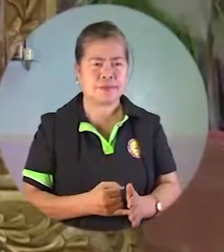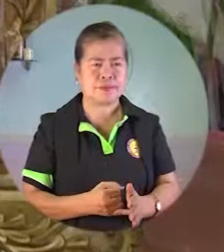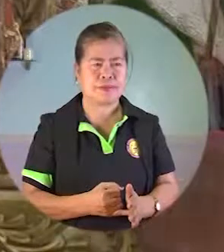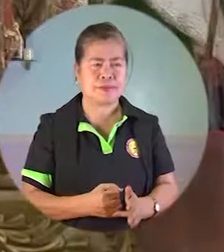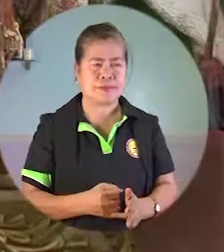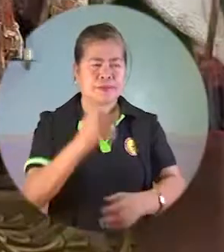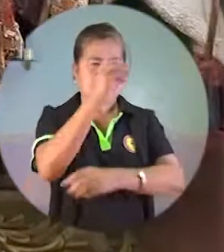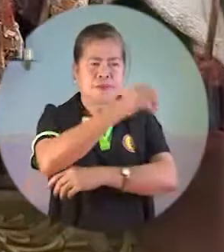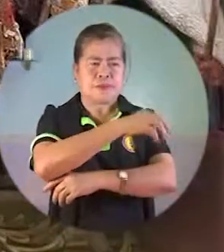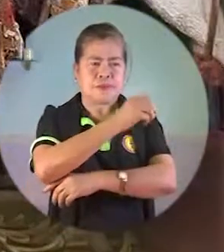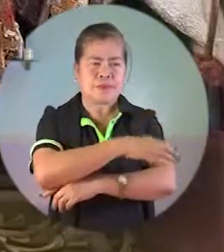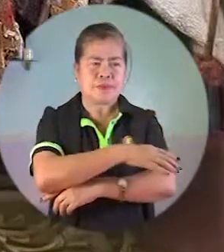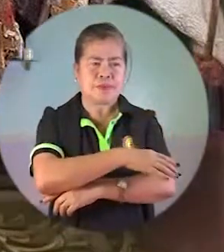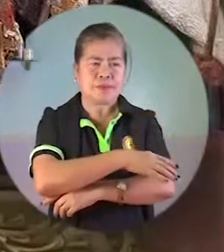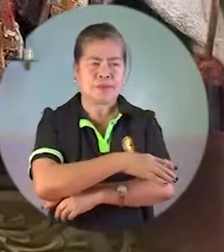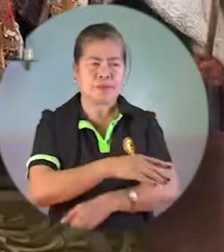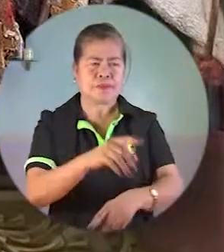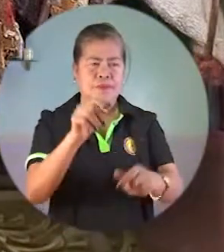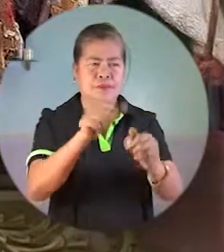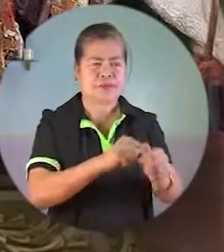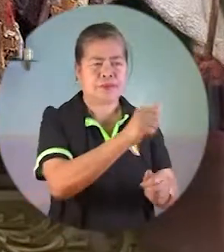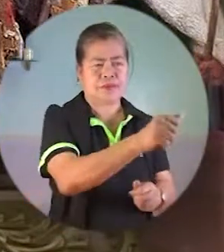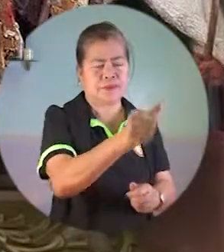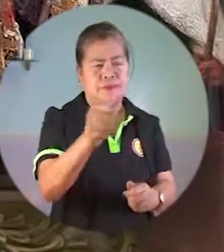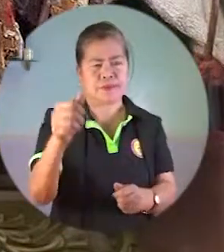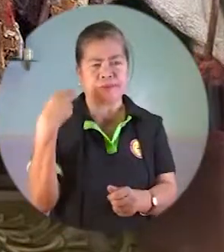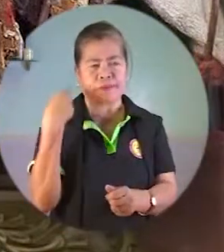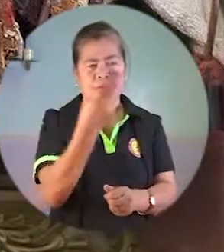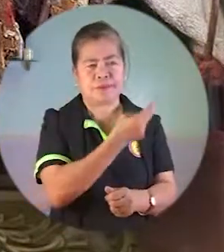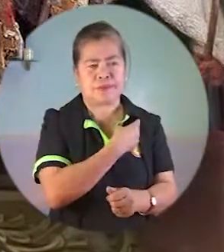fact, in baptism, each one of us